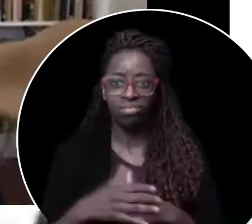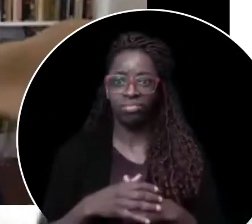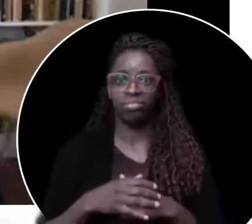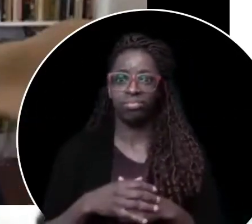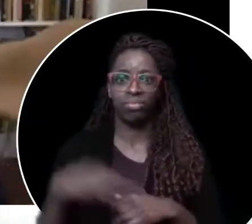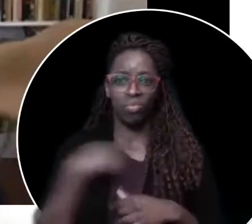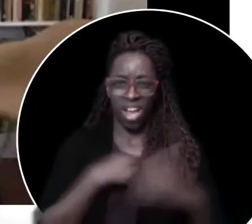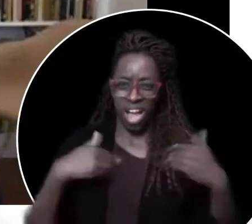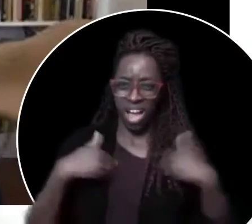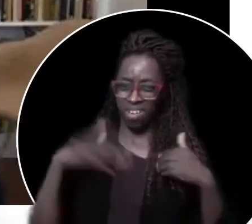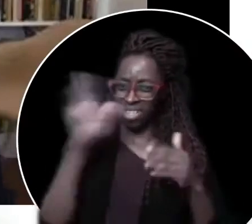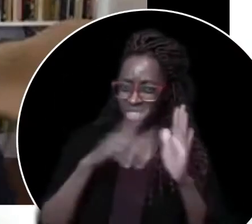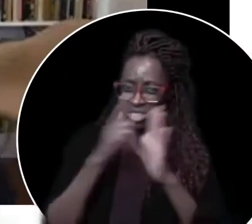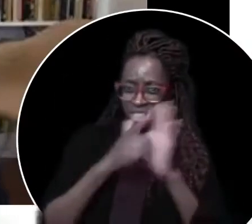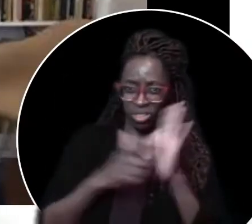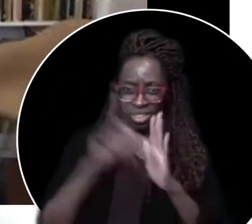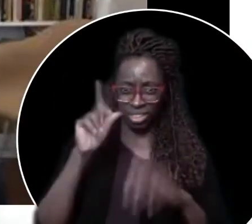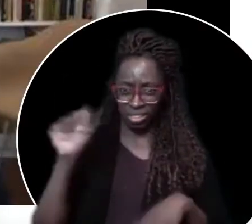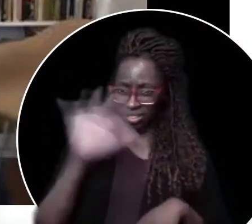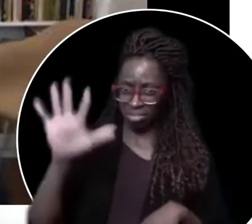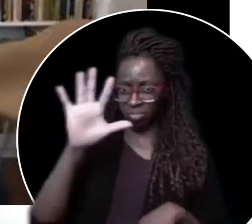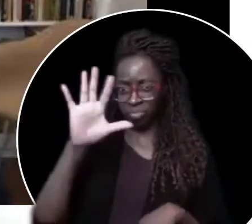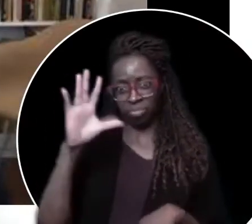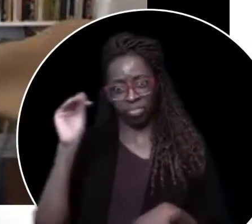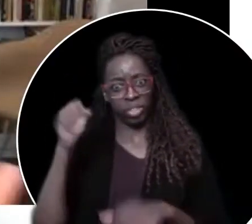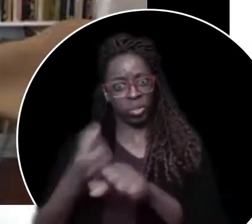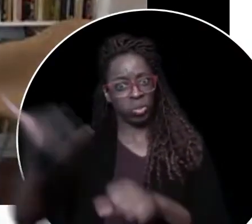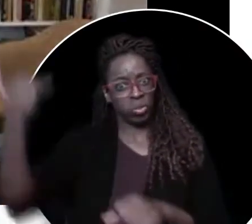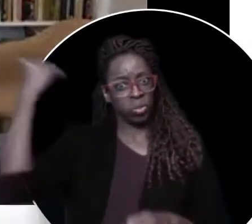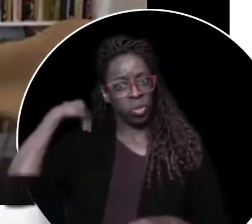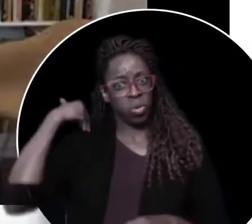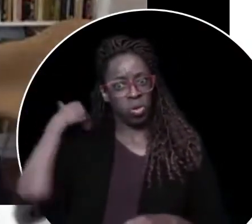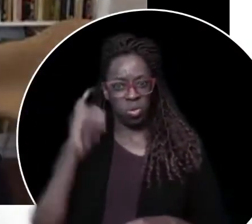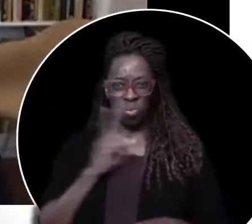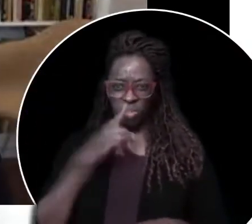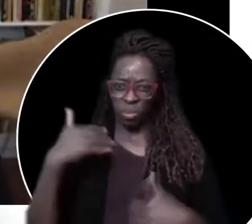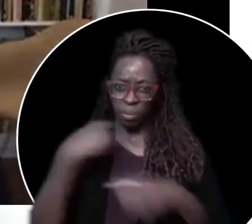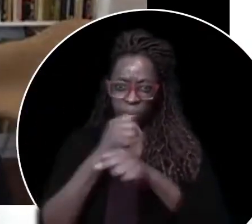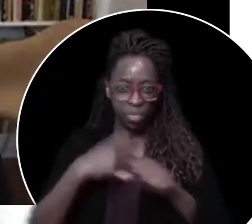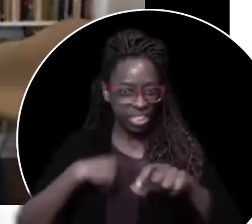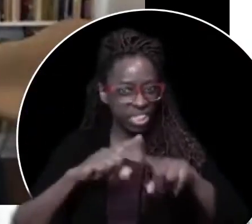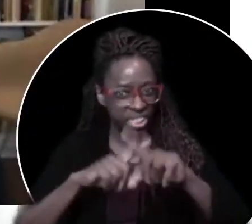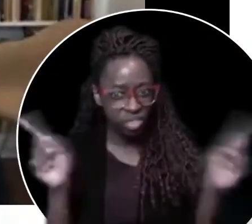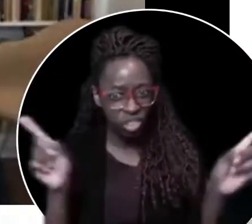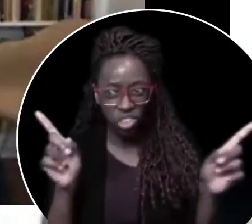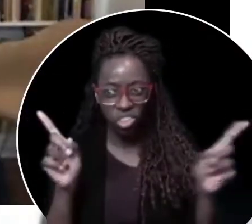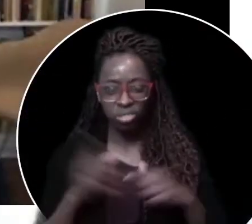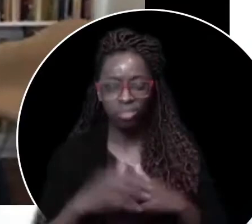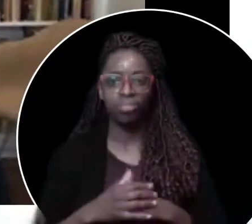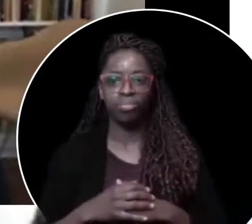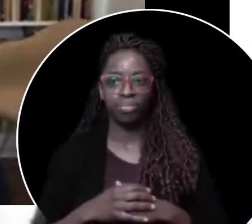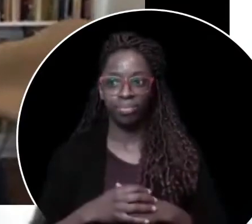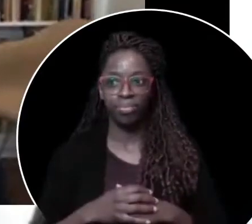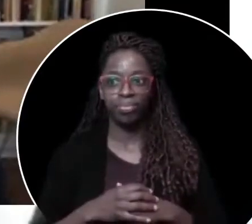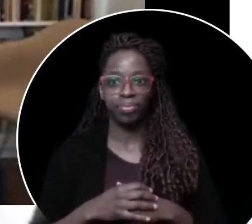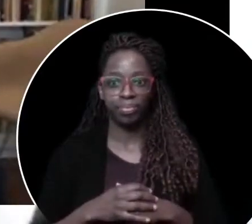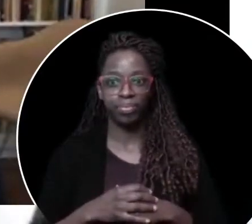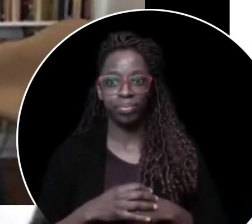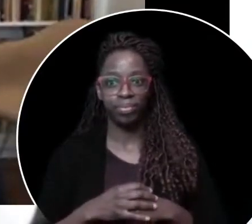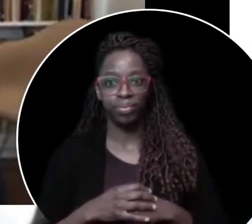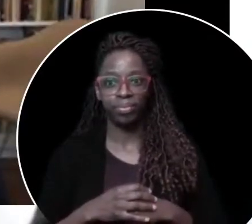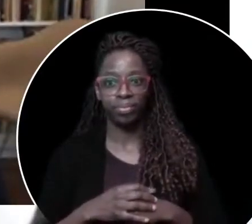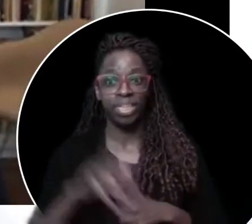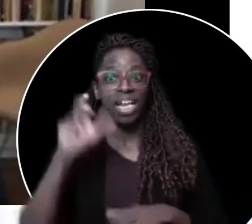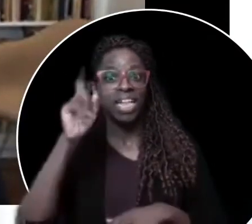a difference. And Leti, I was thinking about the fact that you were talking about